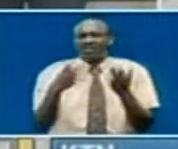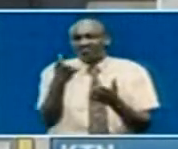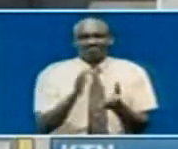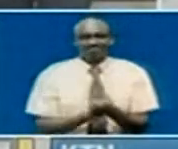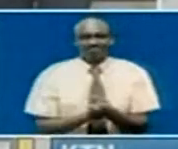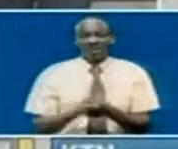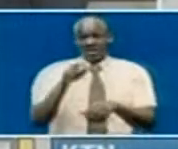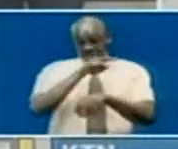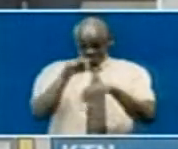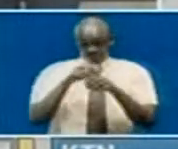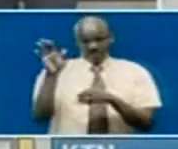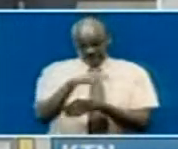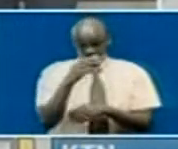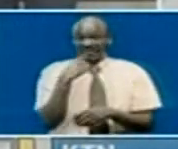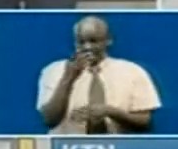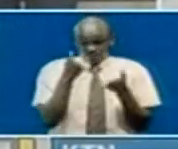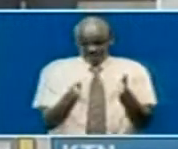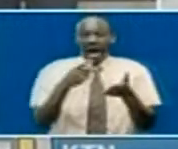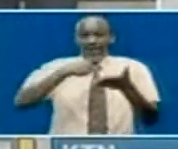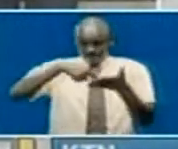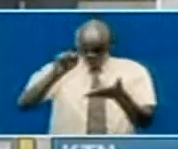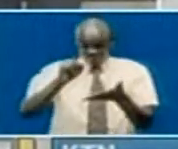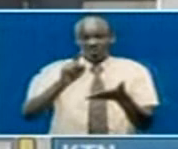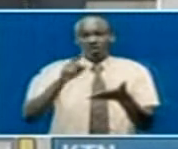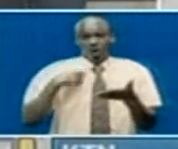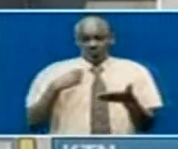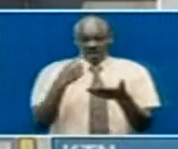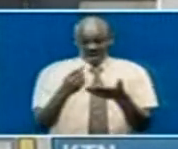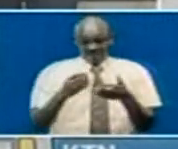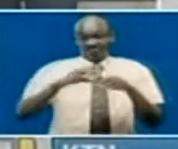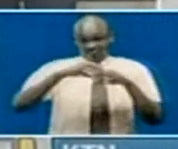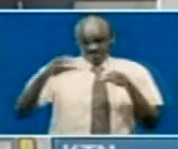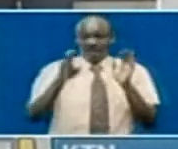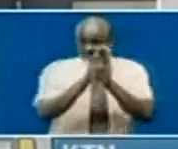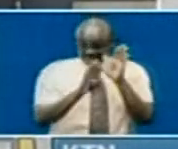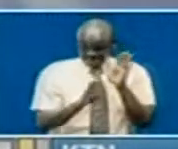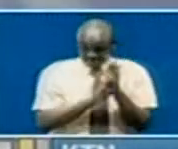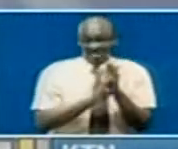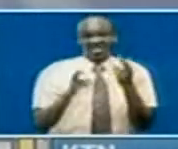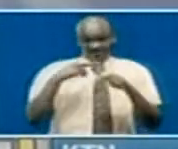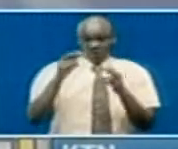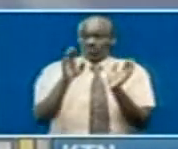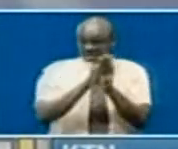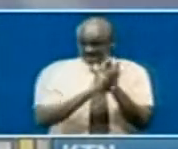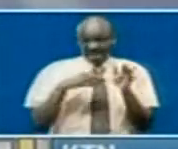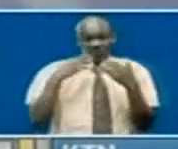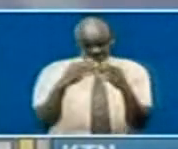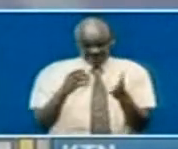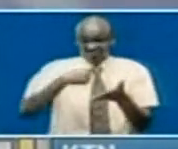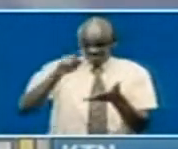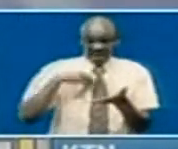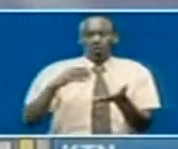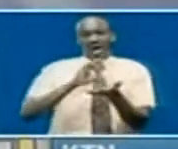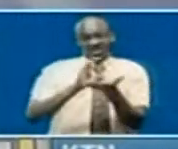Well, the National Assembly has essentially approved the Division of Revenue Bill, and now that paves way for disbursement